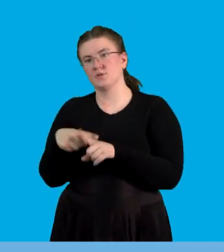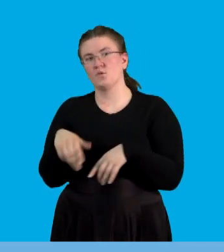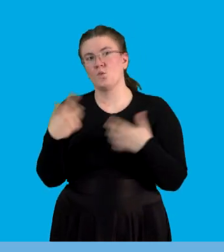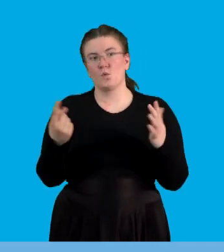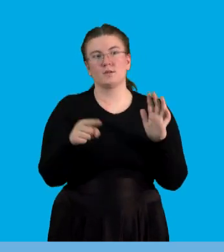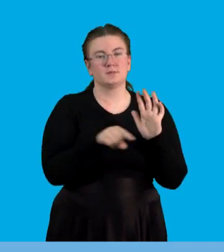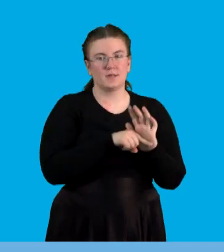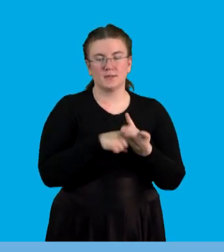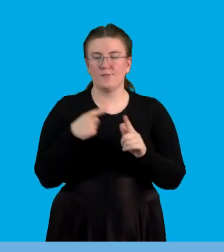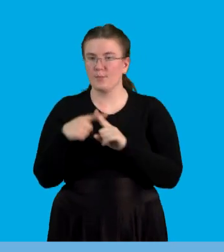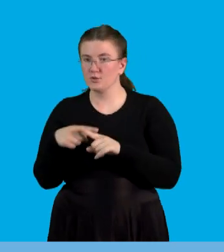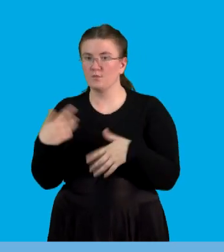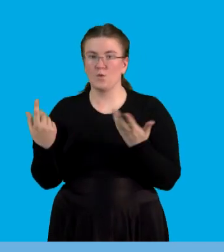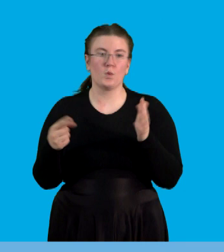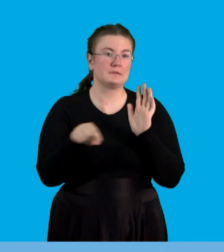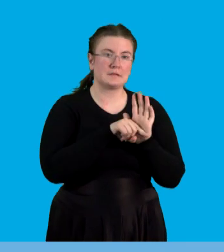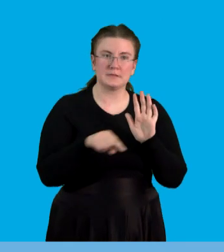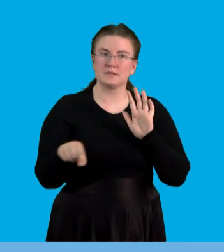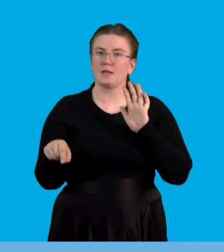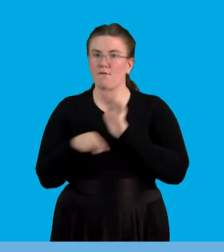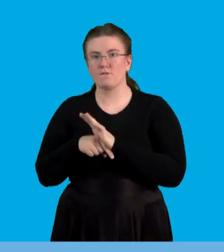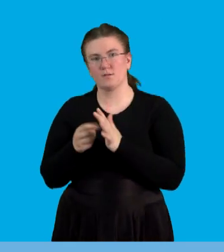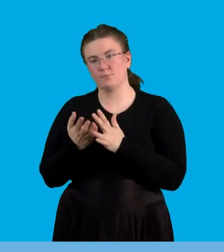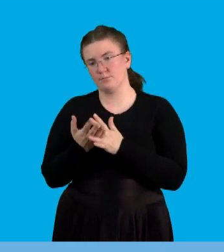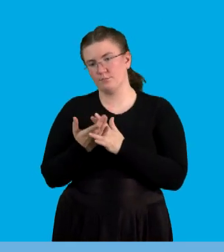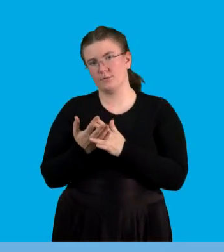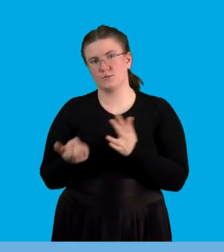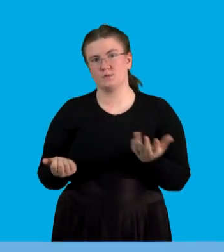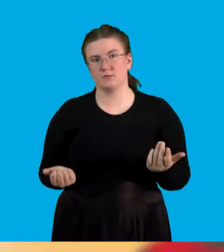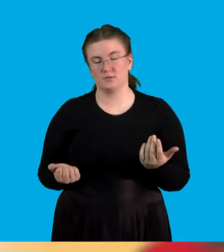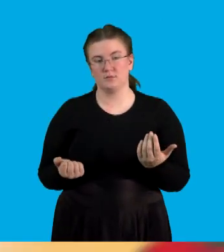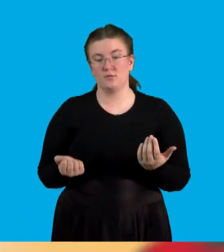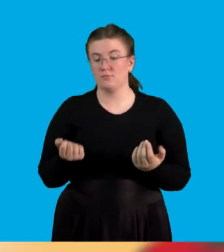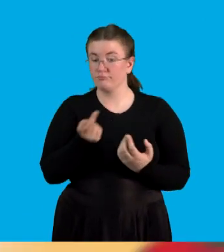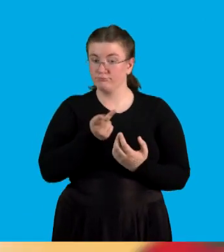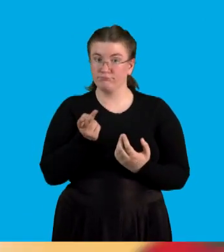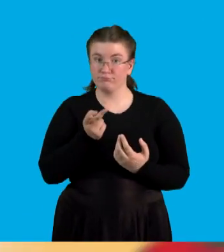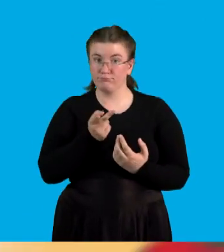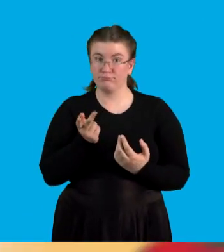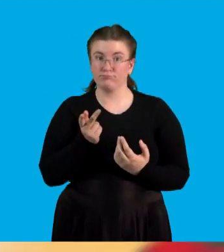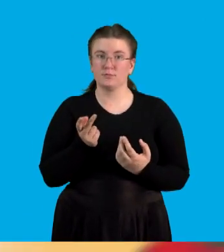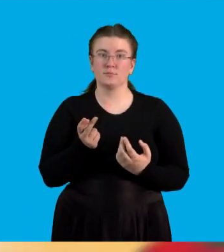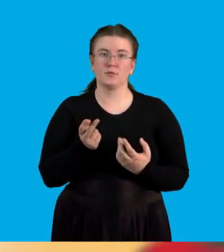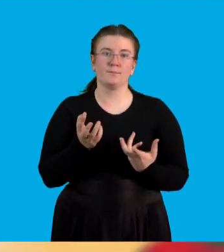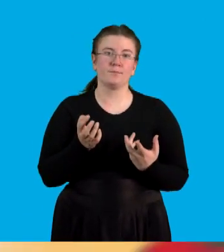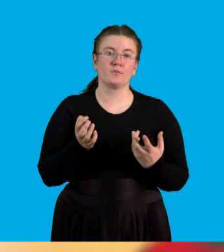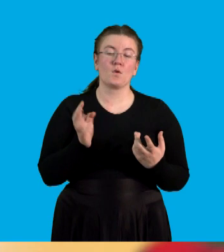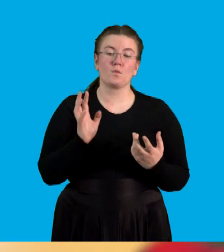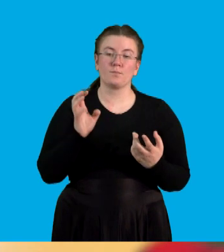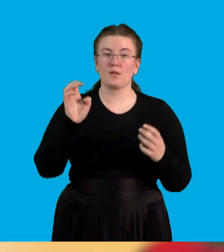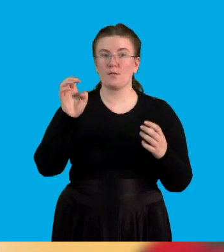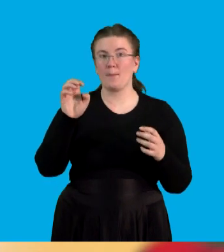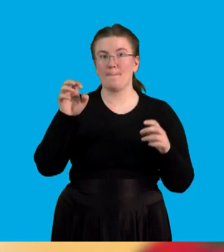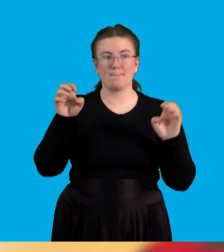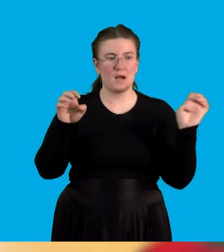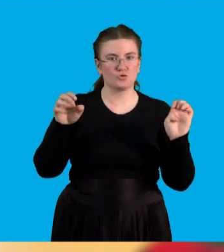positive and a positive, or a negative and a positive, or a negative and a negative. Those particles or those electrons